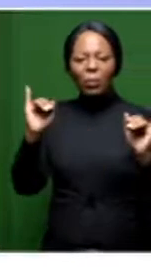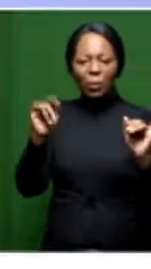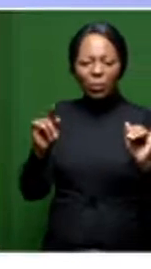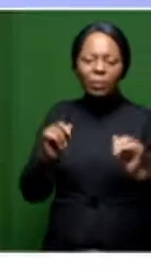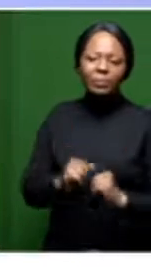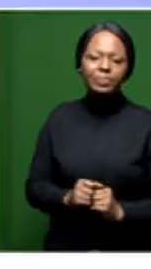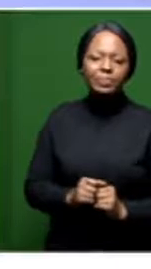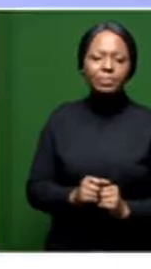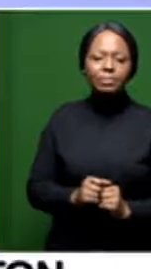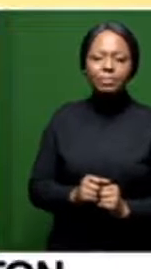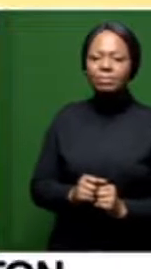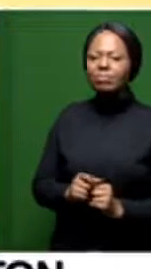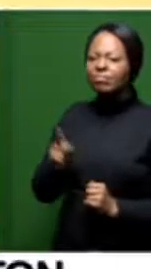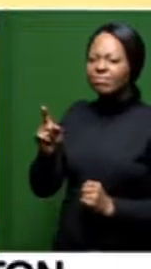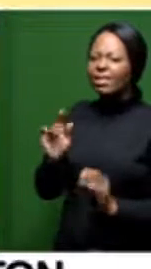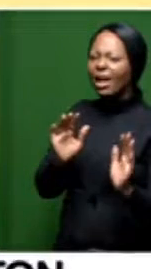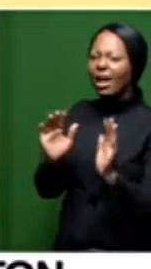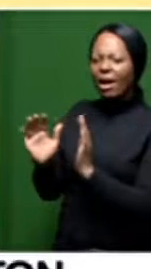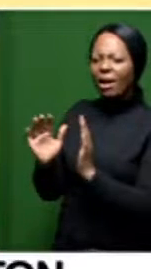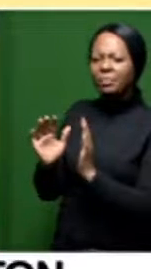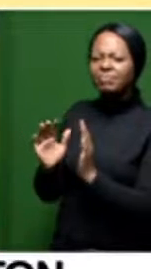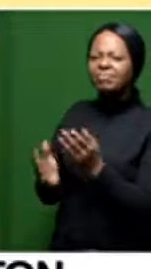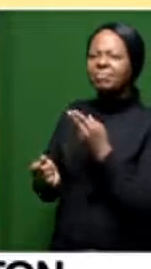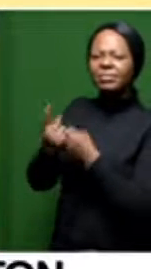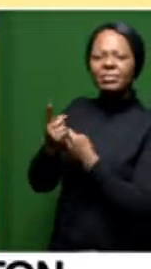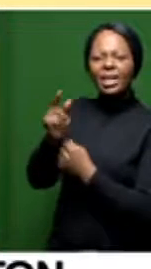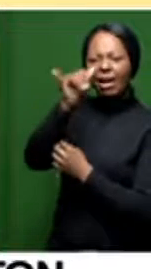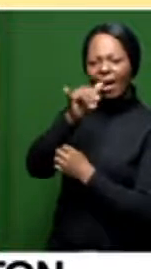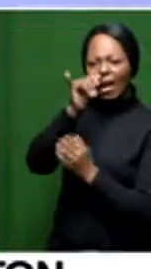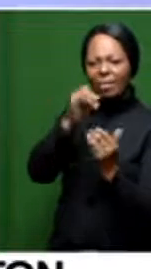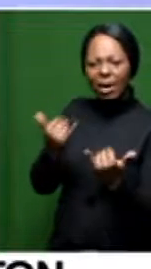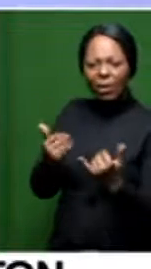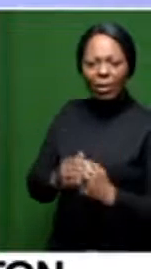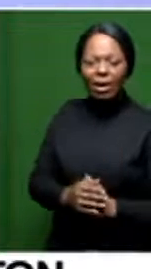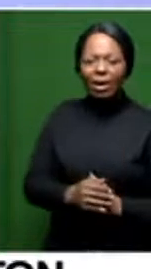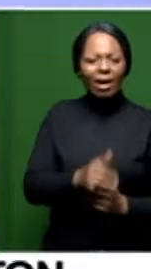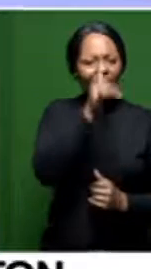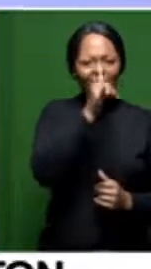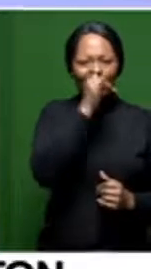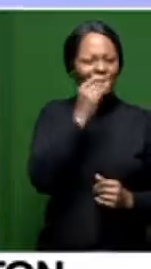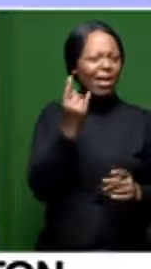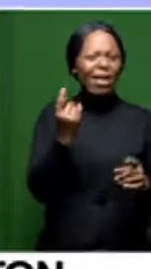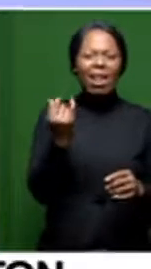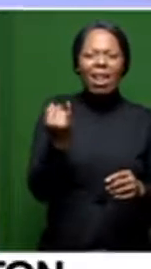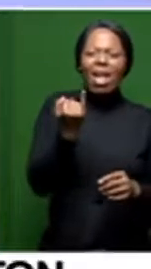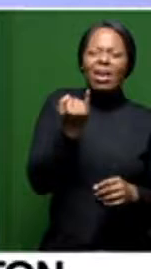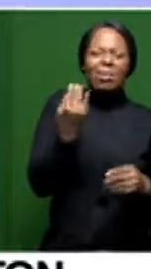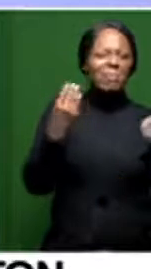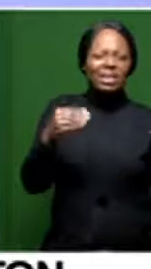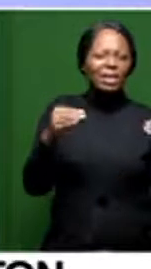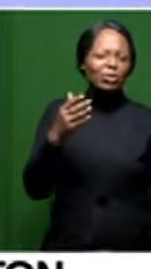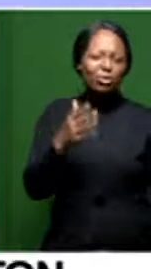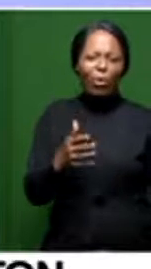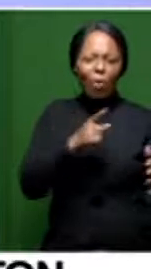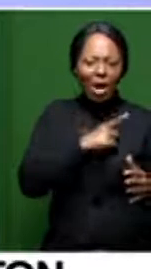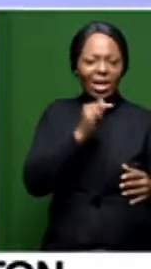talk about how sophisticated is also become crime in this country. Well, crime is a big business. So just like any big business, it gets more and more